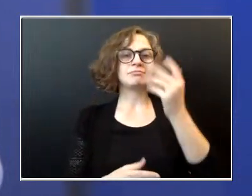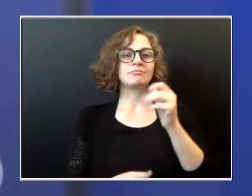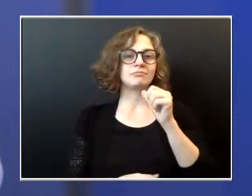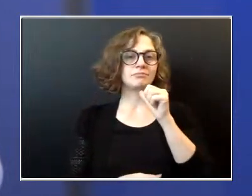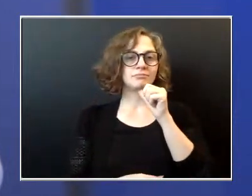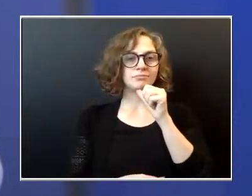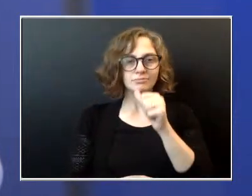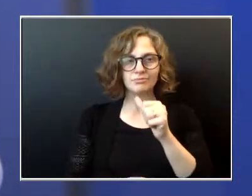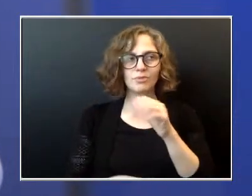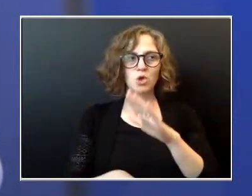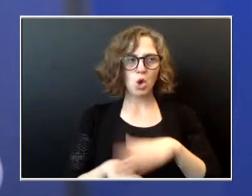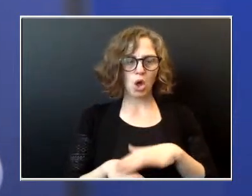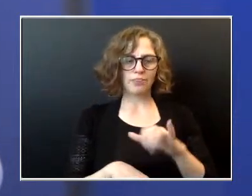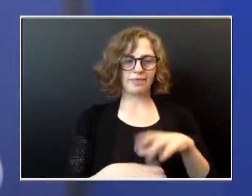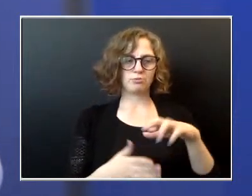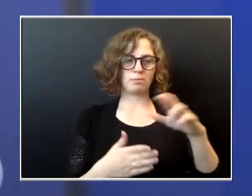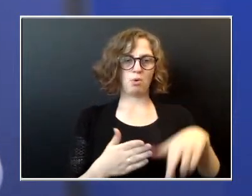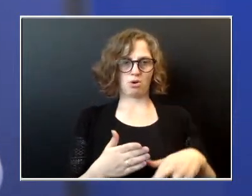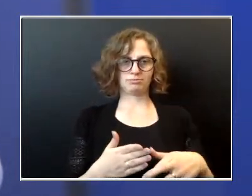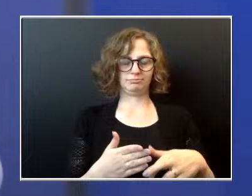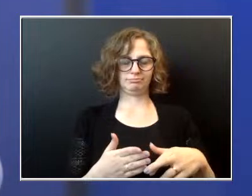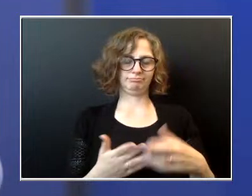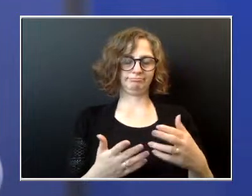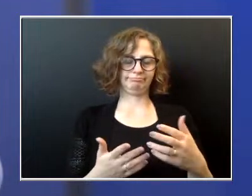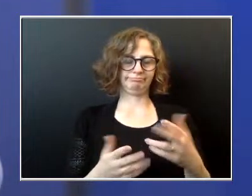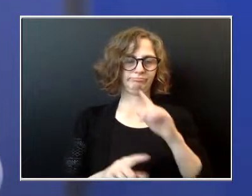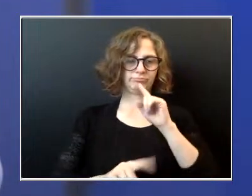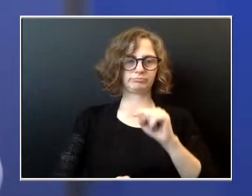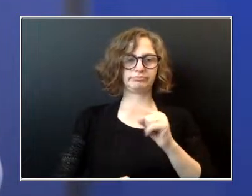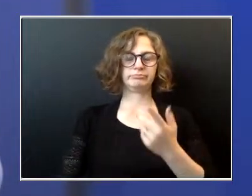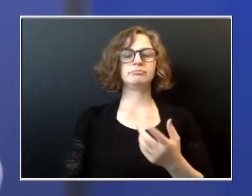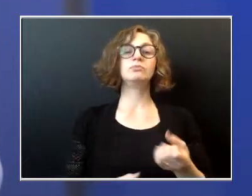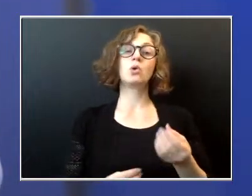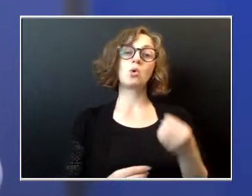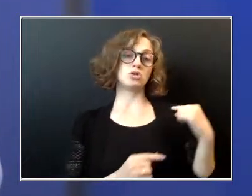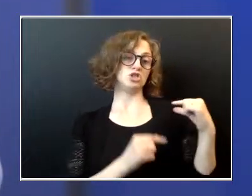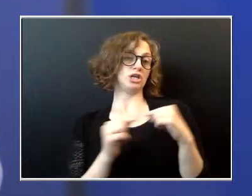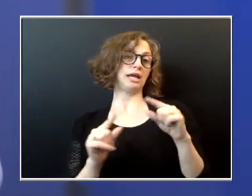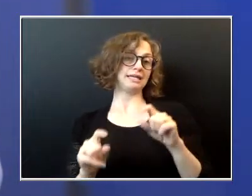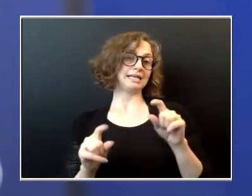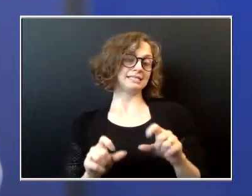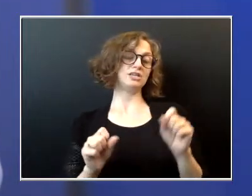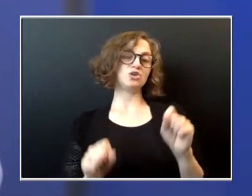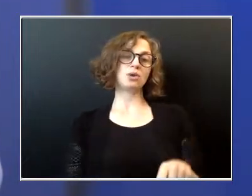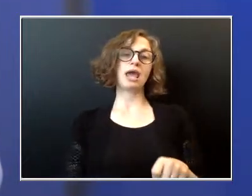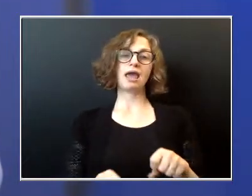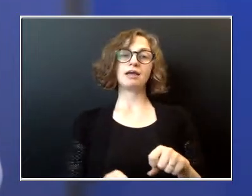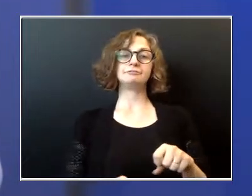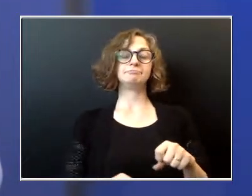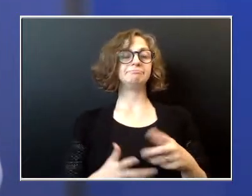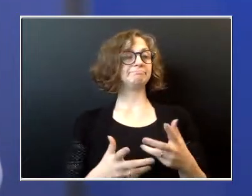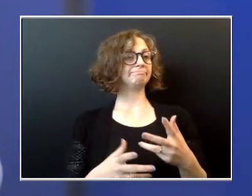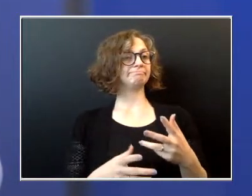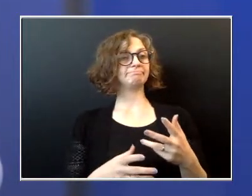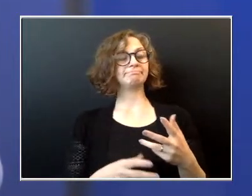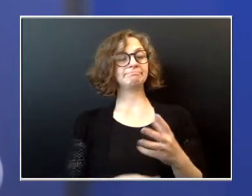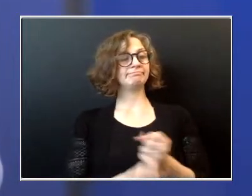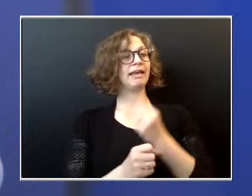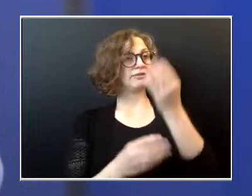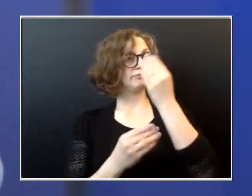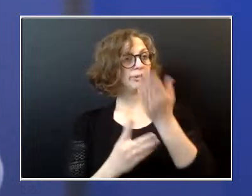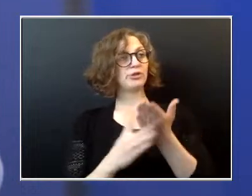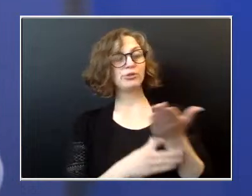report. So definitely genetic testing, you know, you can go through your trusted healthcare provider, your primary care OB,